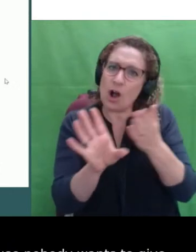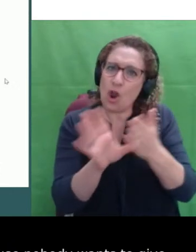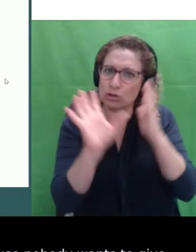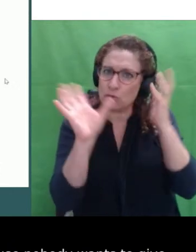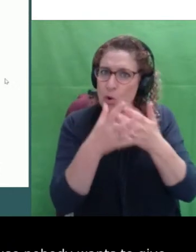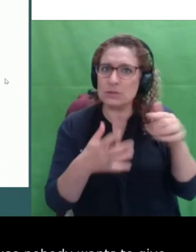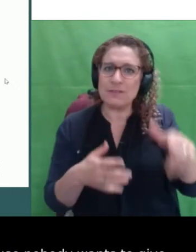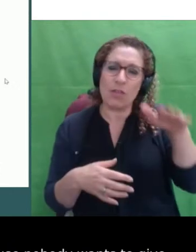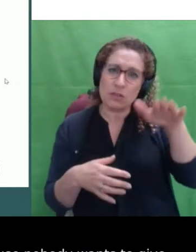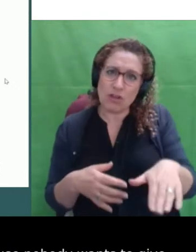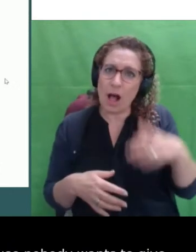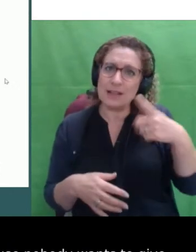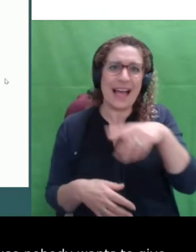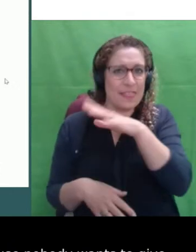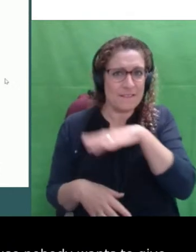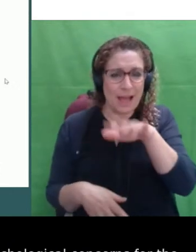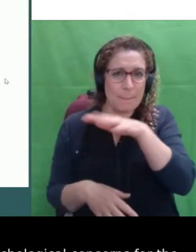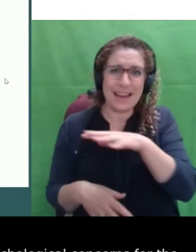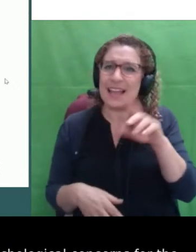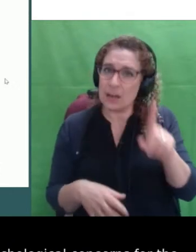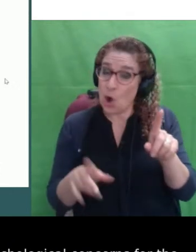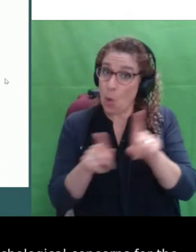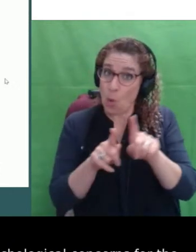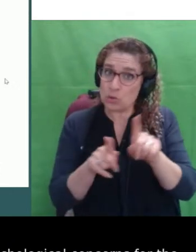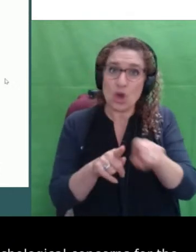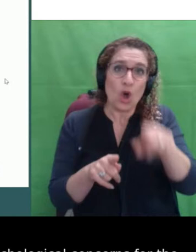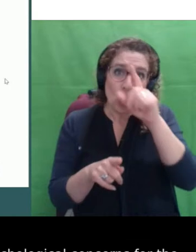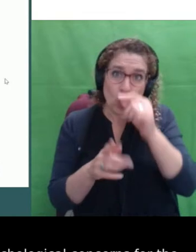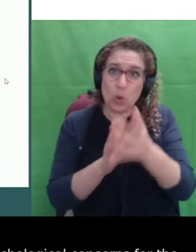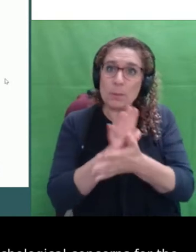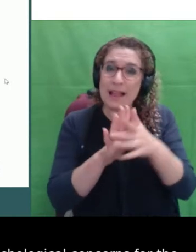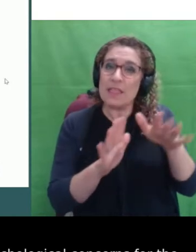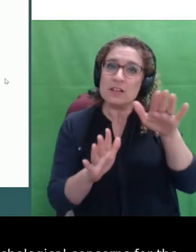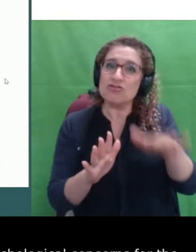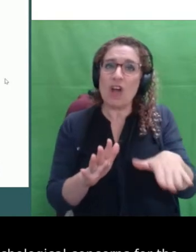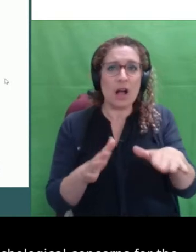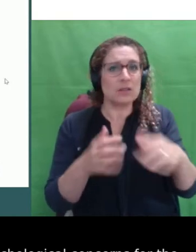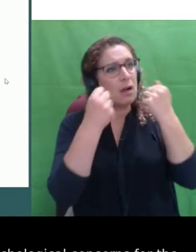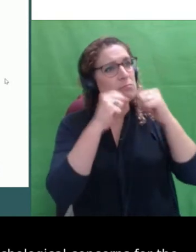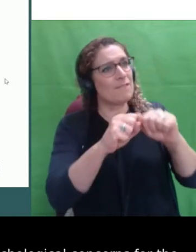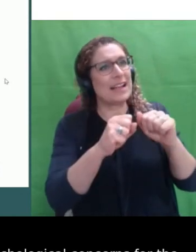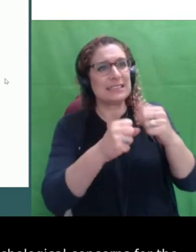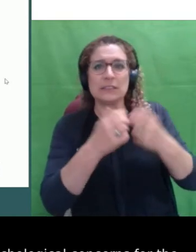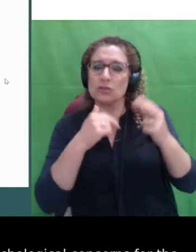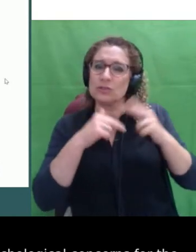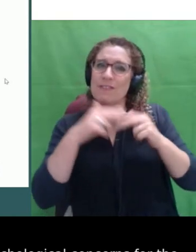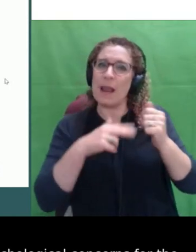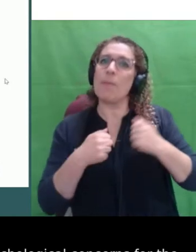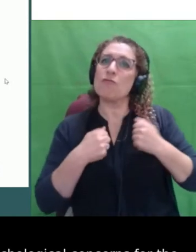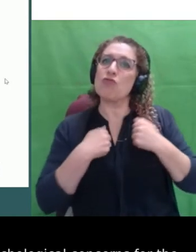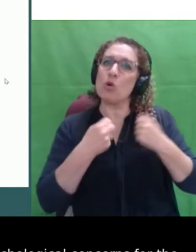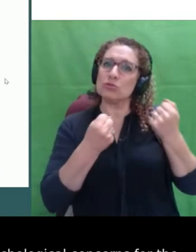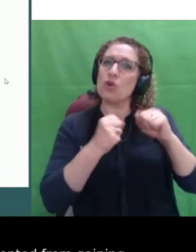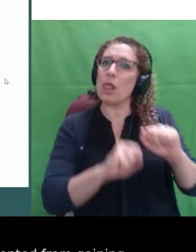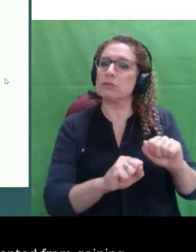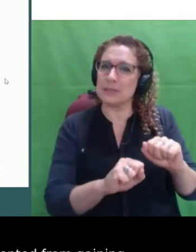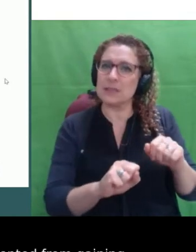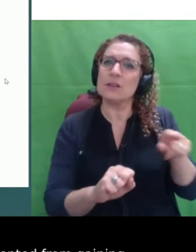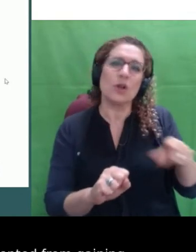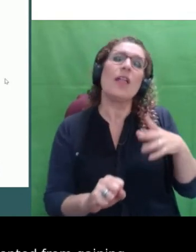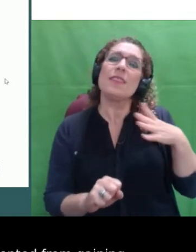as they grow up and also could mean that child is prevented from gaining tolerance for these things so they must retry the